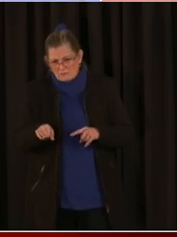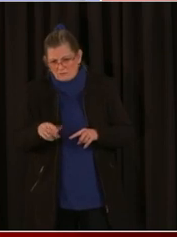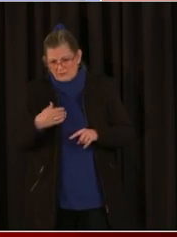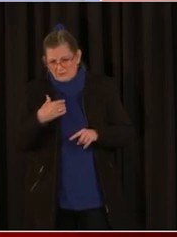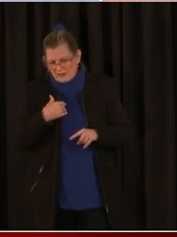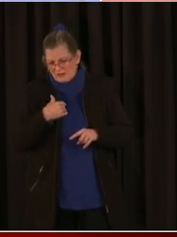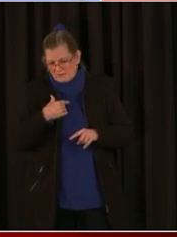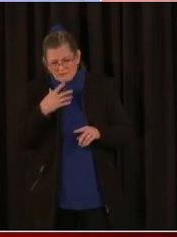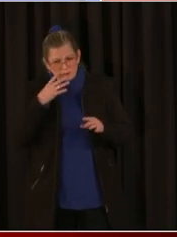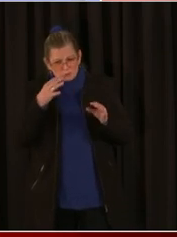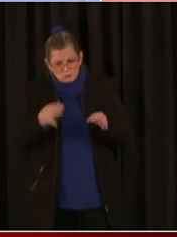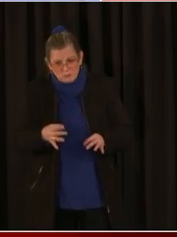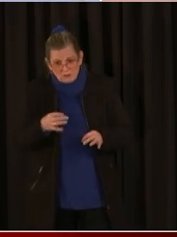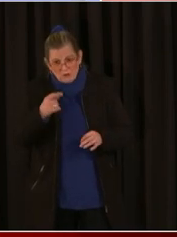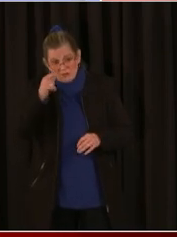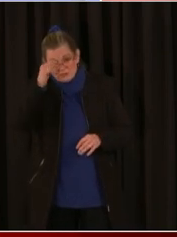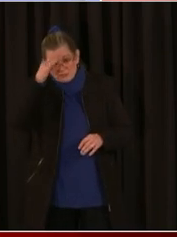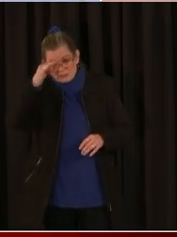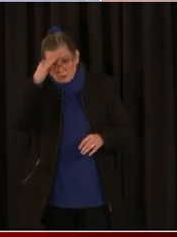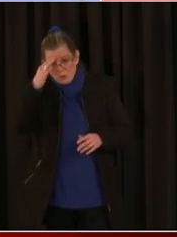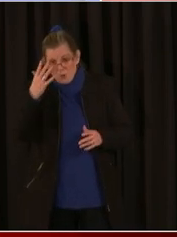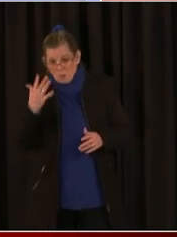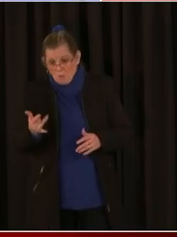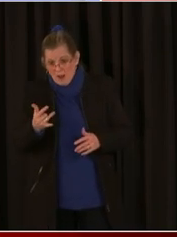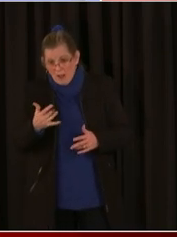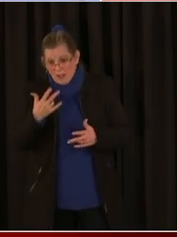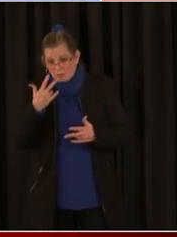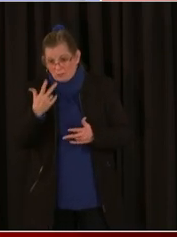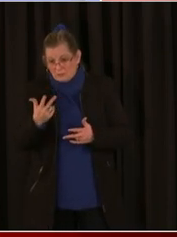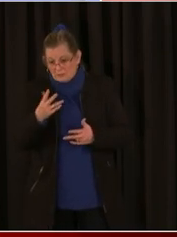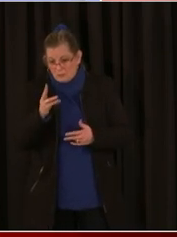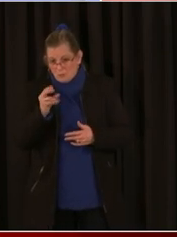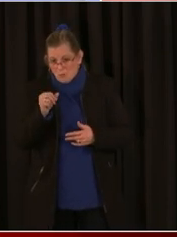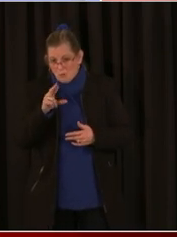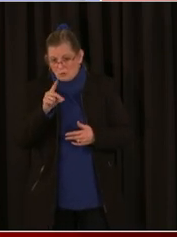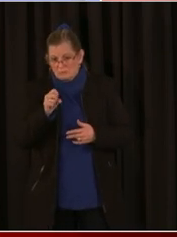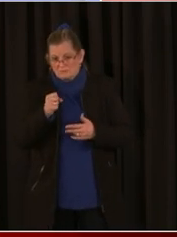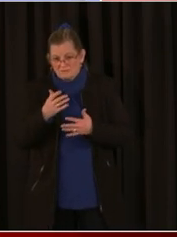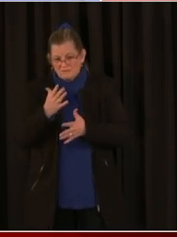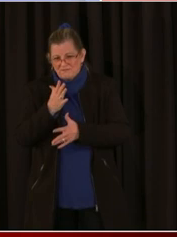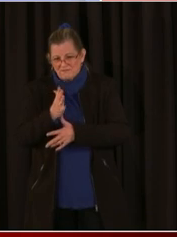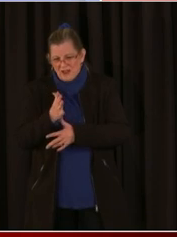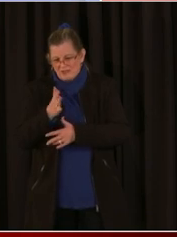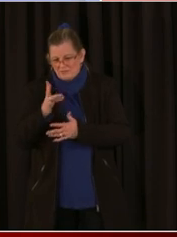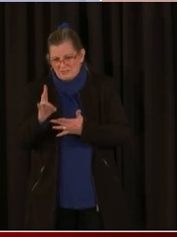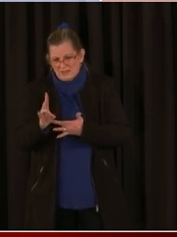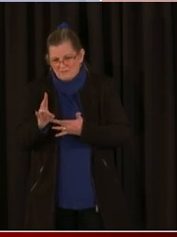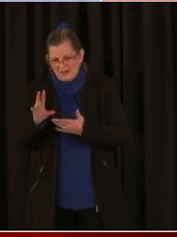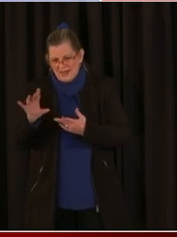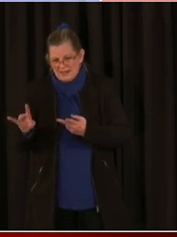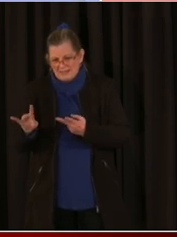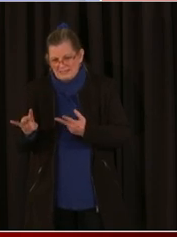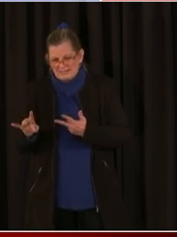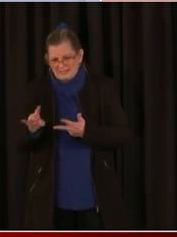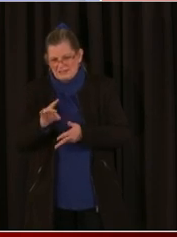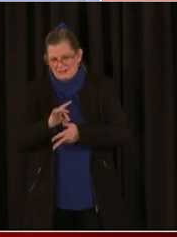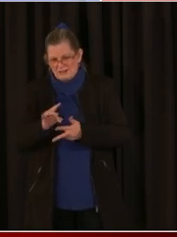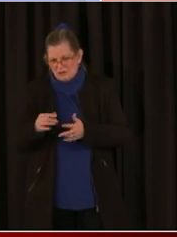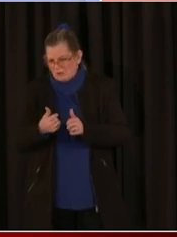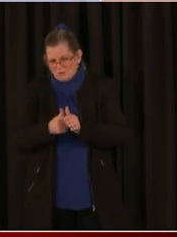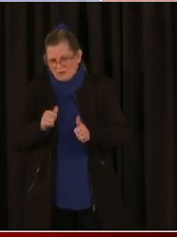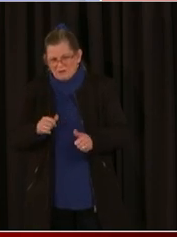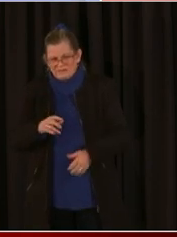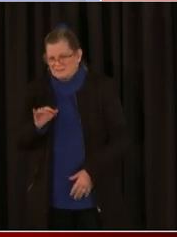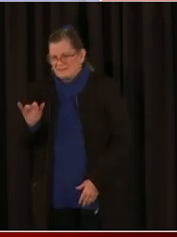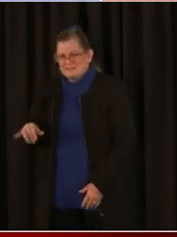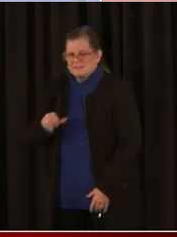or theories as to why these 3 wards are lagging behind? That was not Mark's question. Oh, sorry.